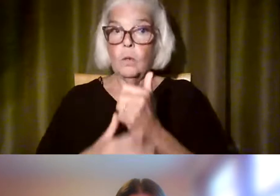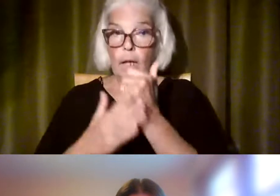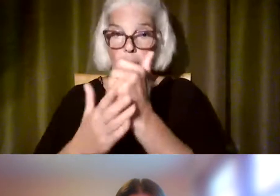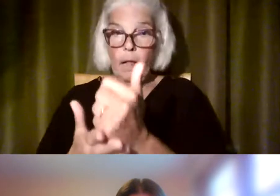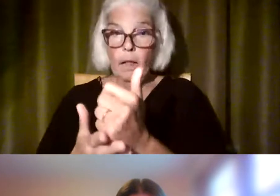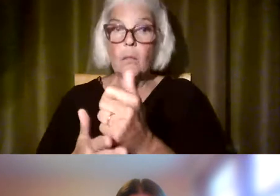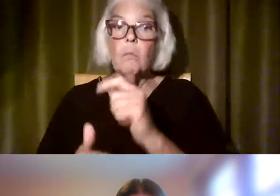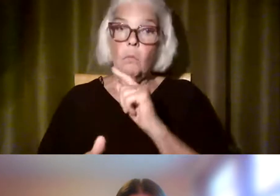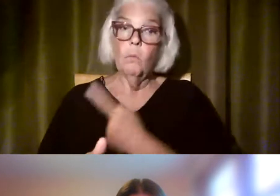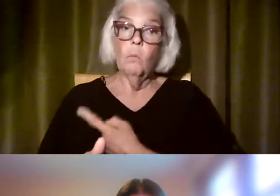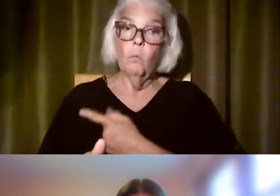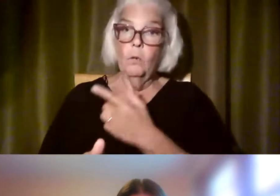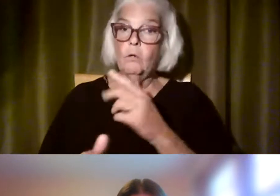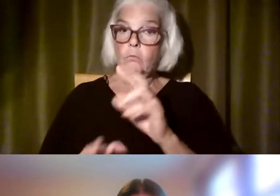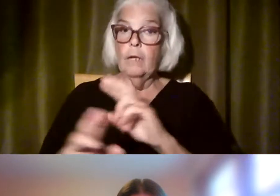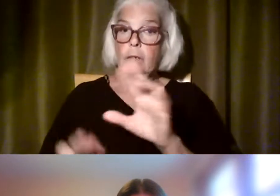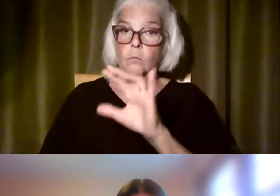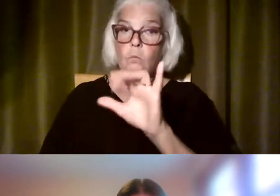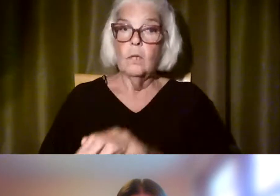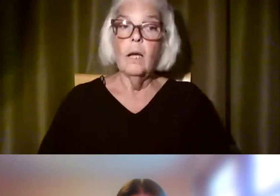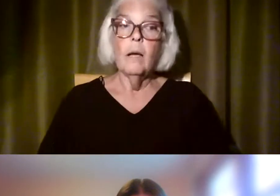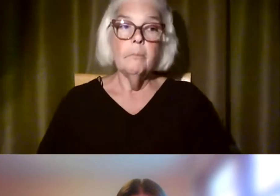Thanks, Alan.